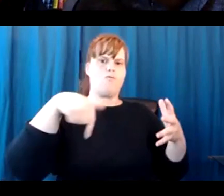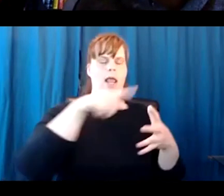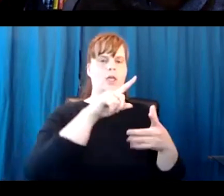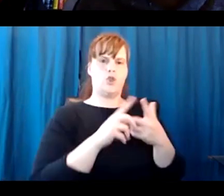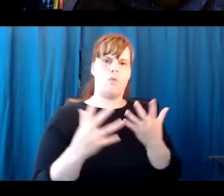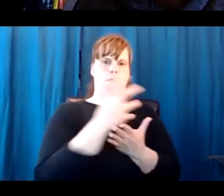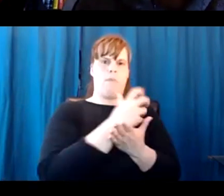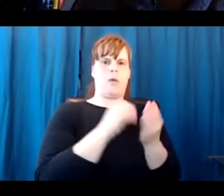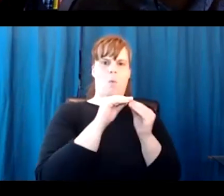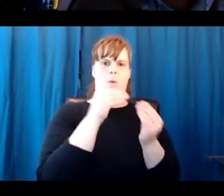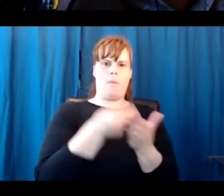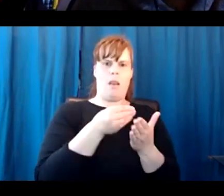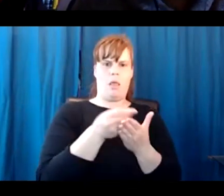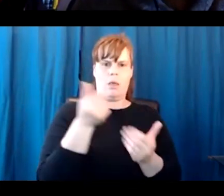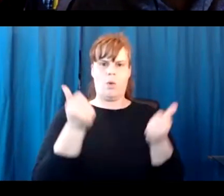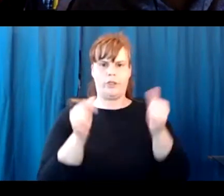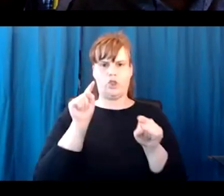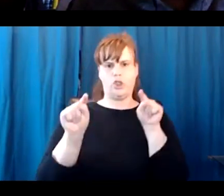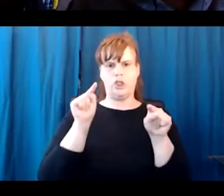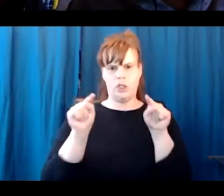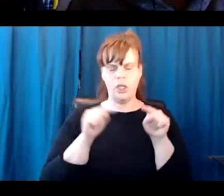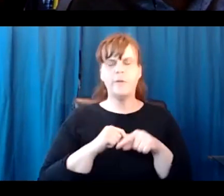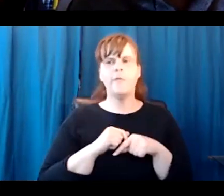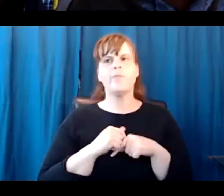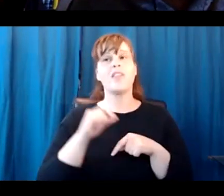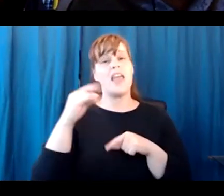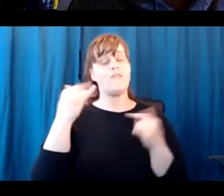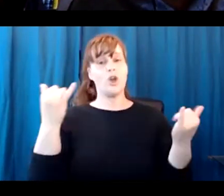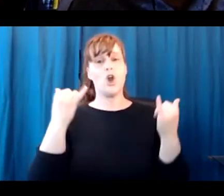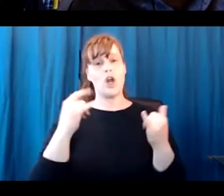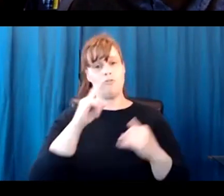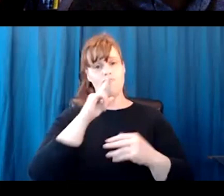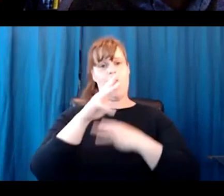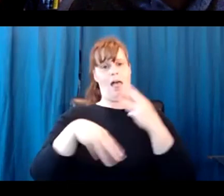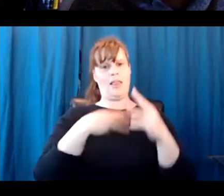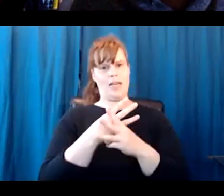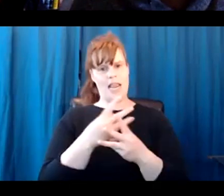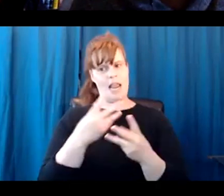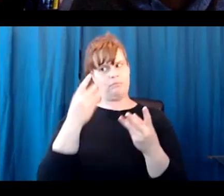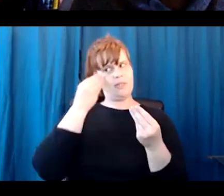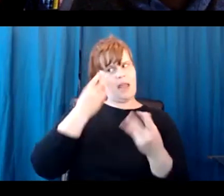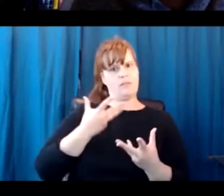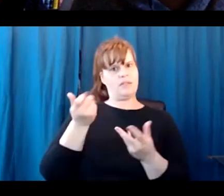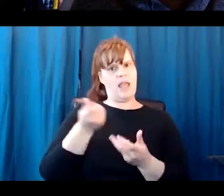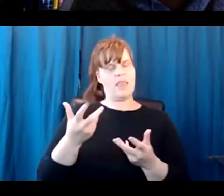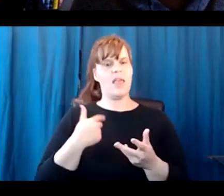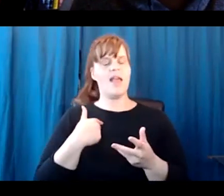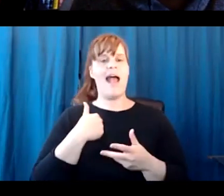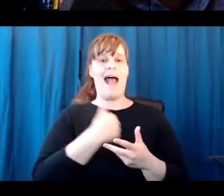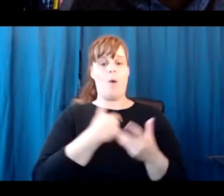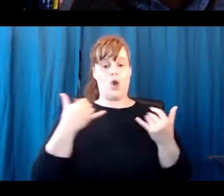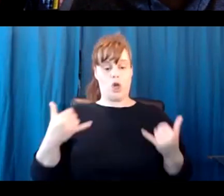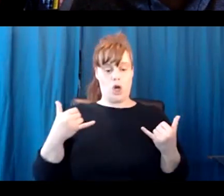If our present reality has told us anything, it is that our future will carry all of our present societal